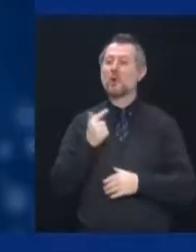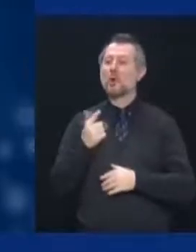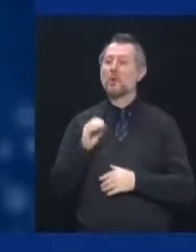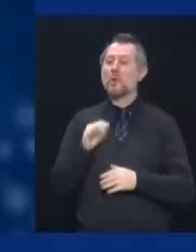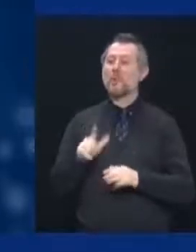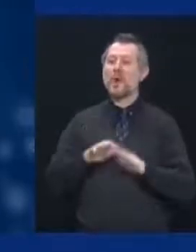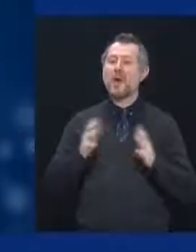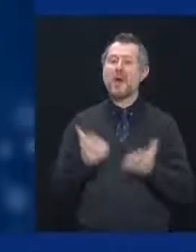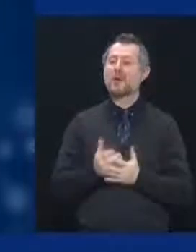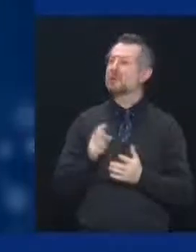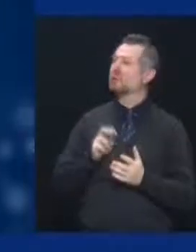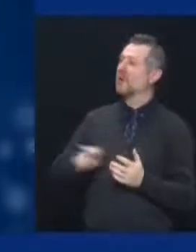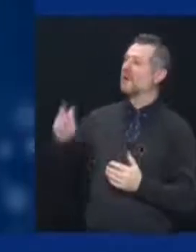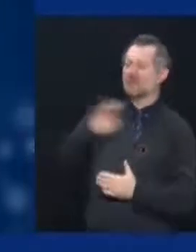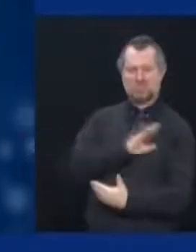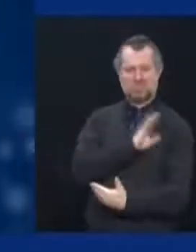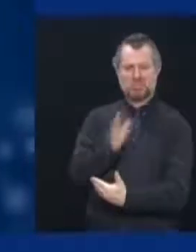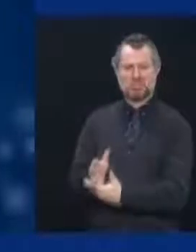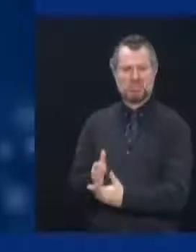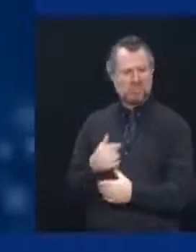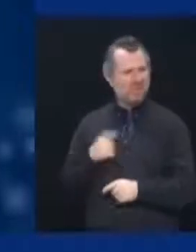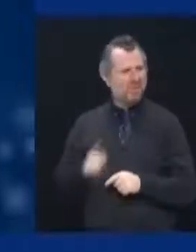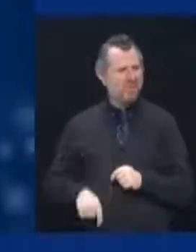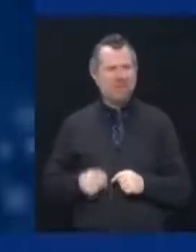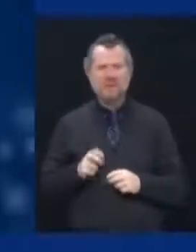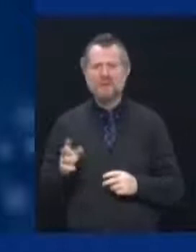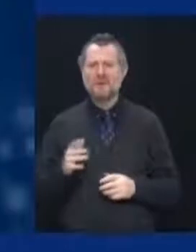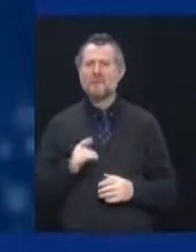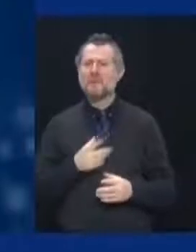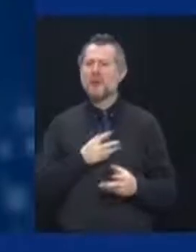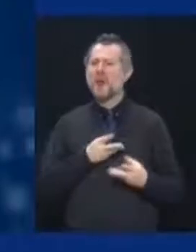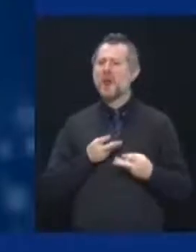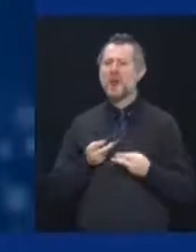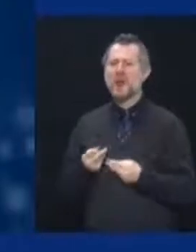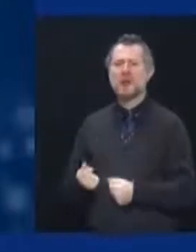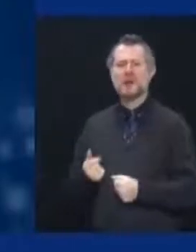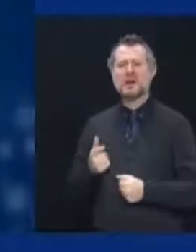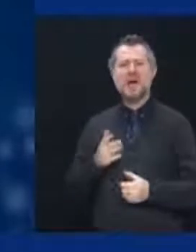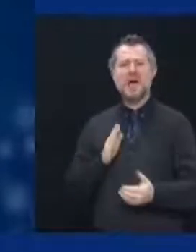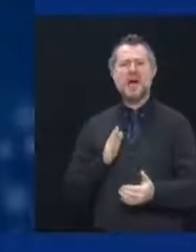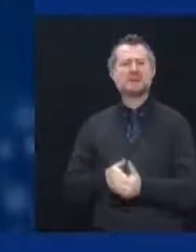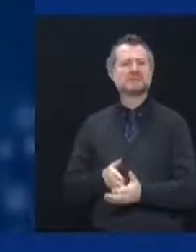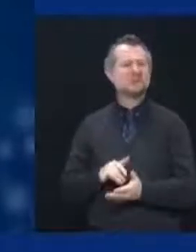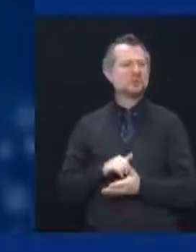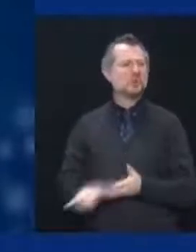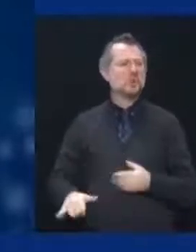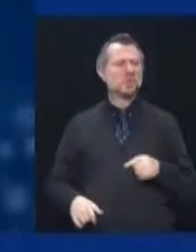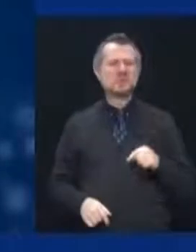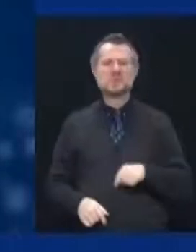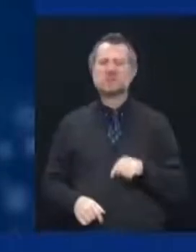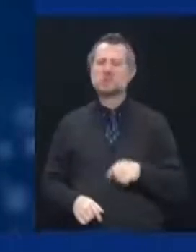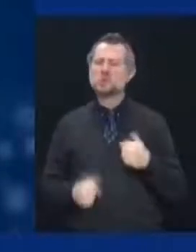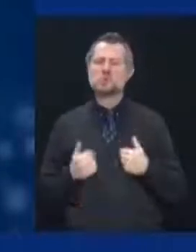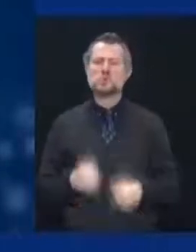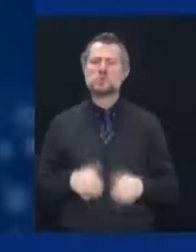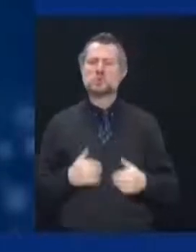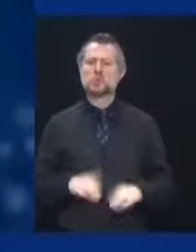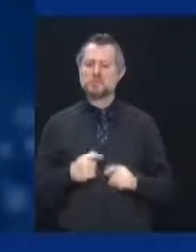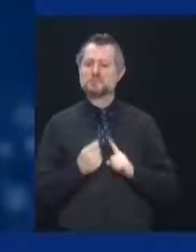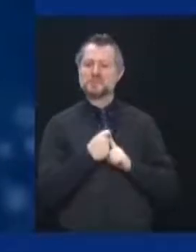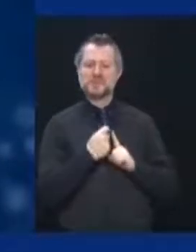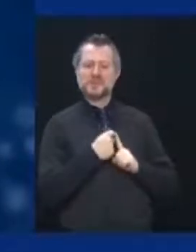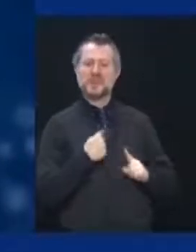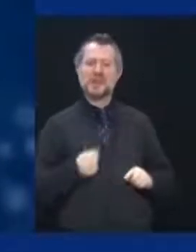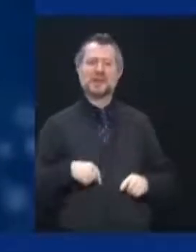were a political target. We were politically extorted by Washington. And now you have